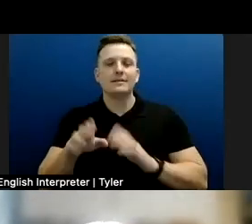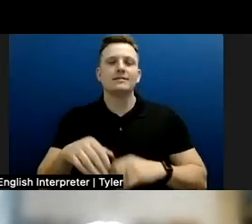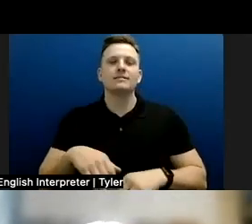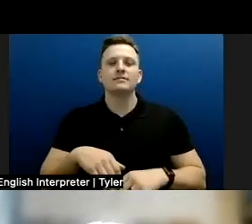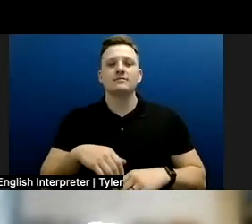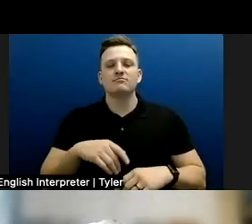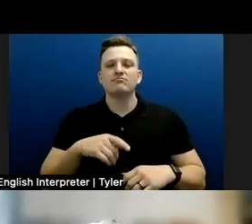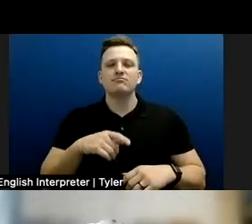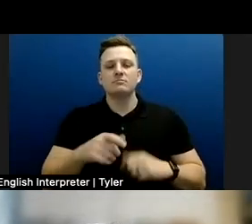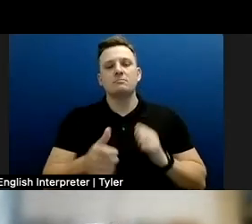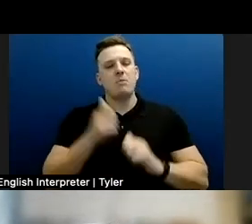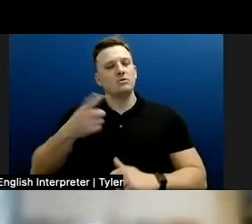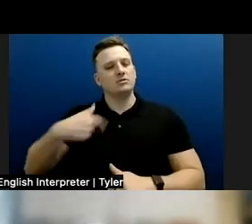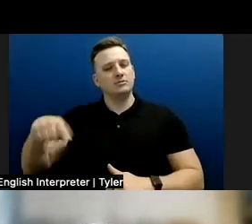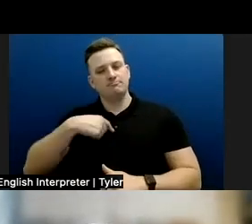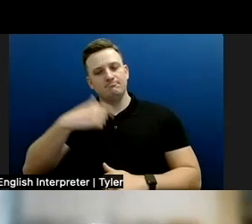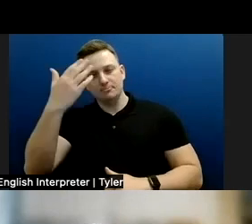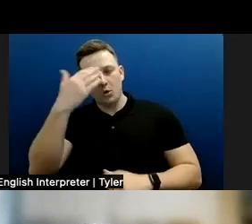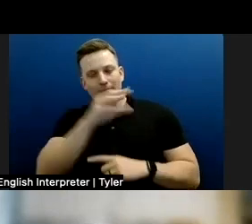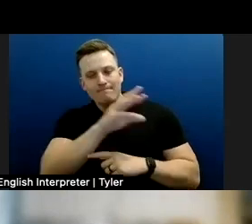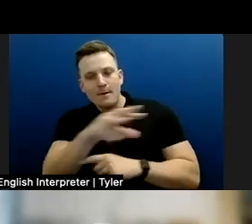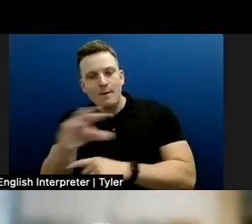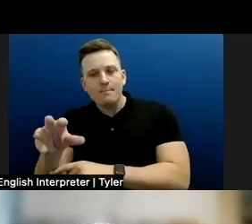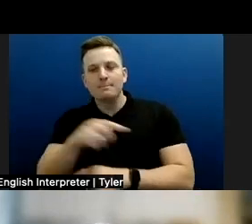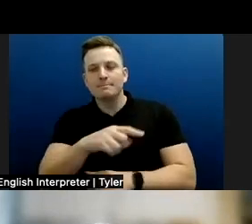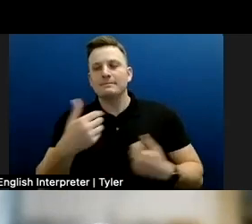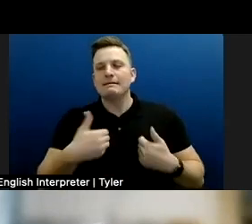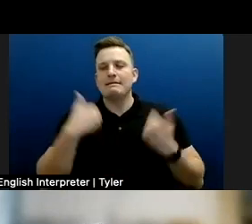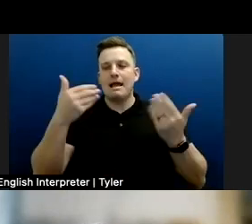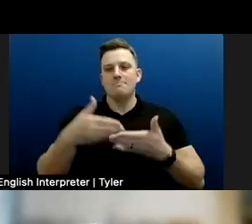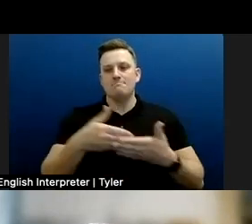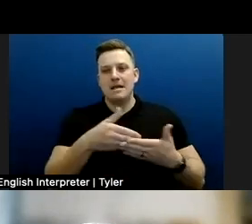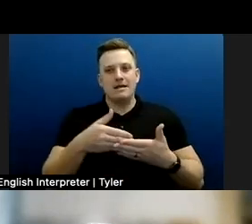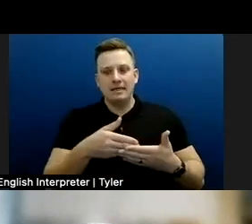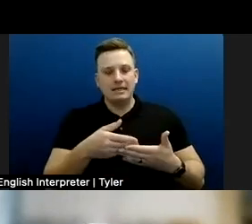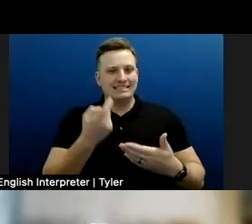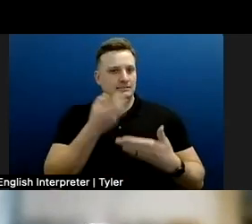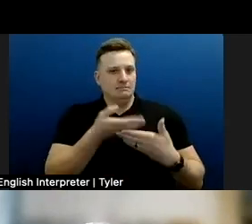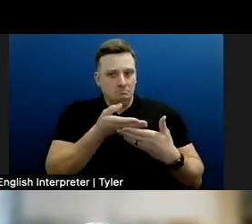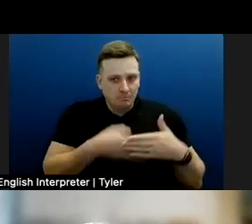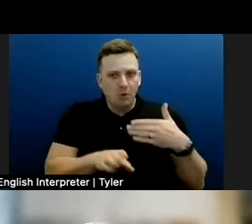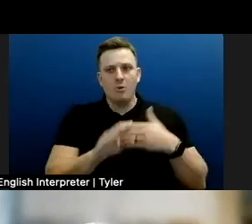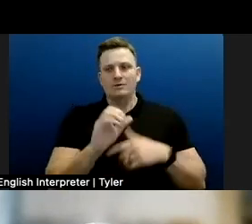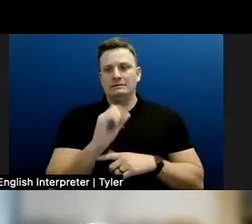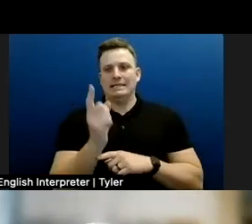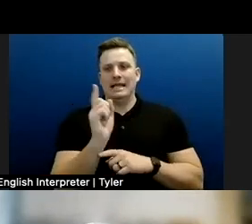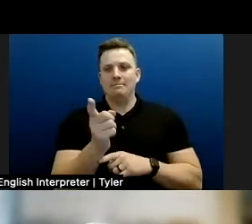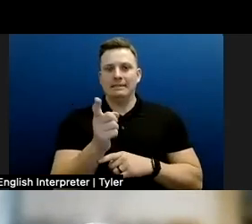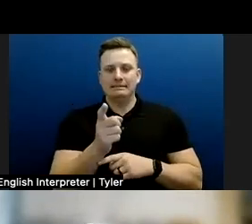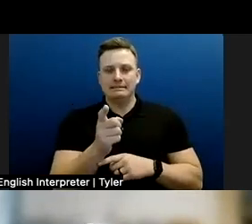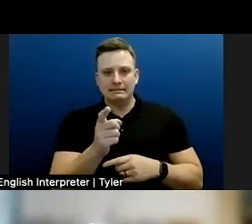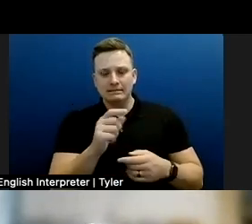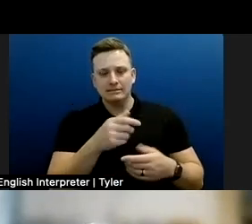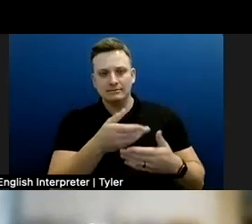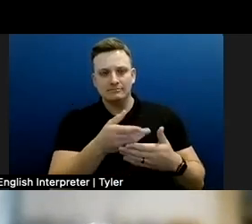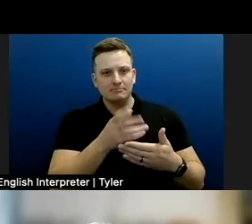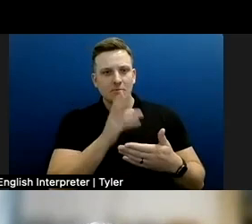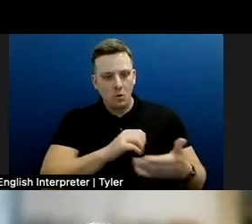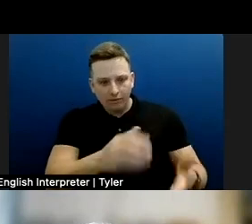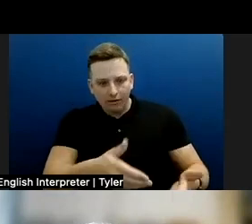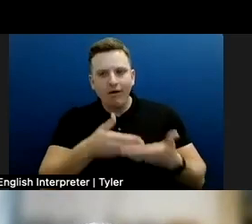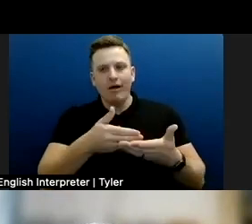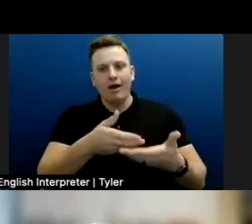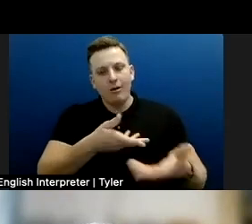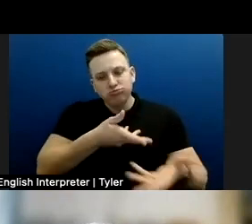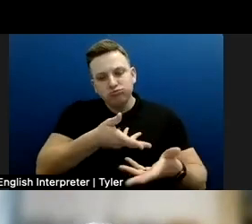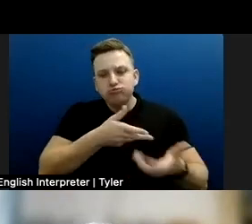those films where we see very young babies, some even 10 minutes old, who can interact with the adults around them,